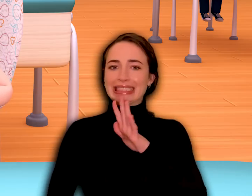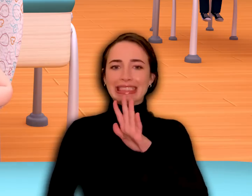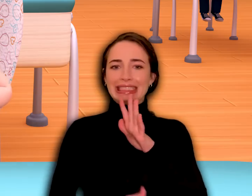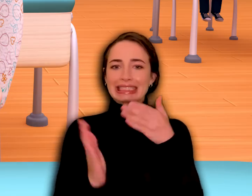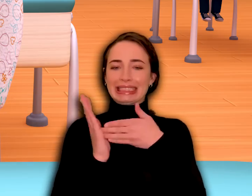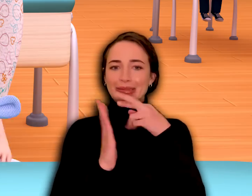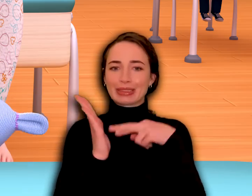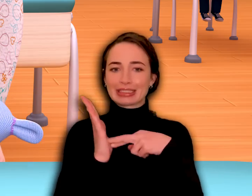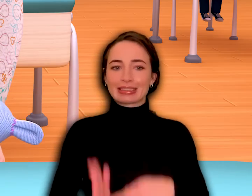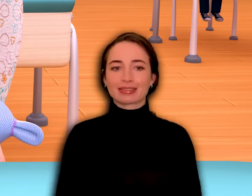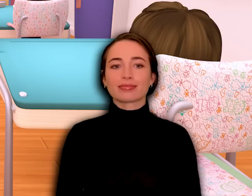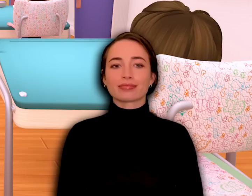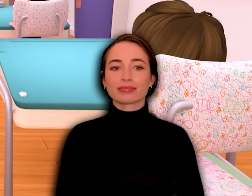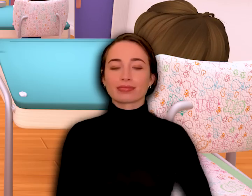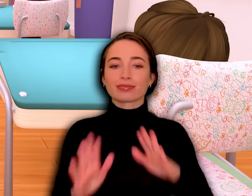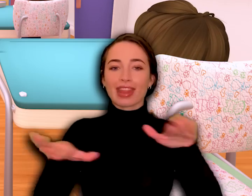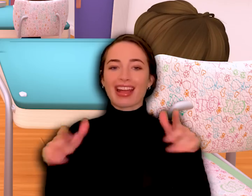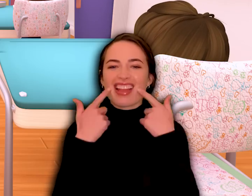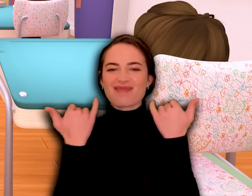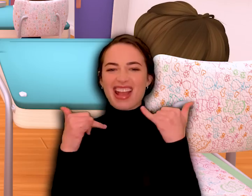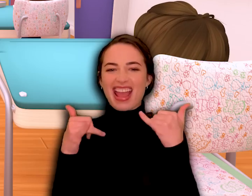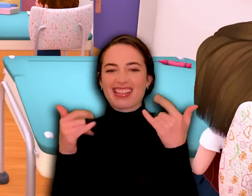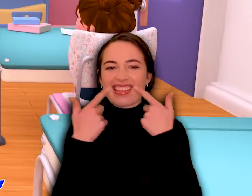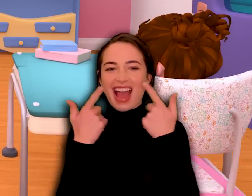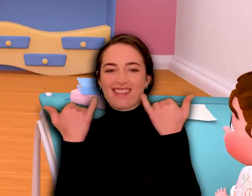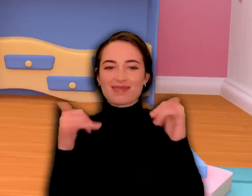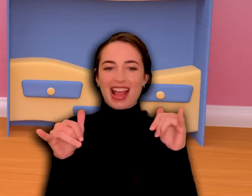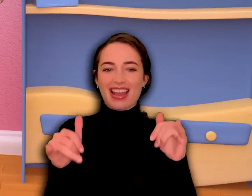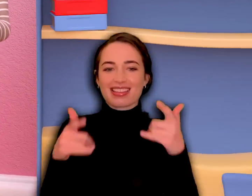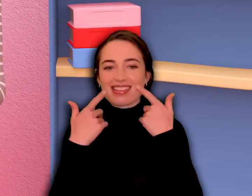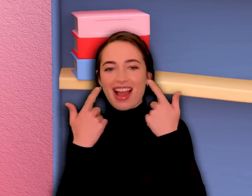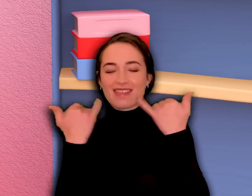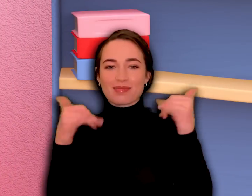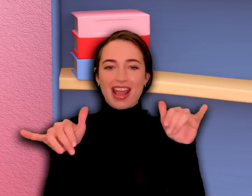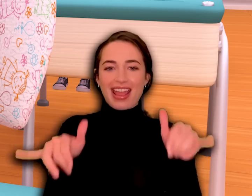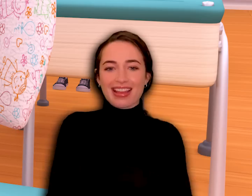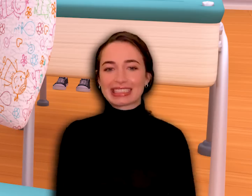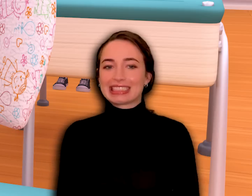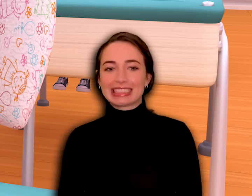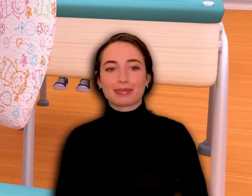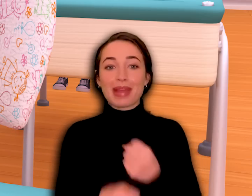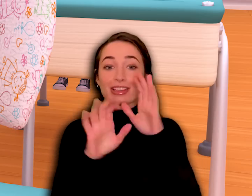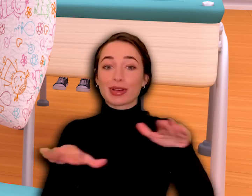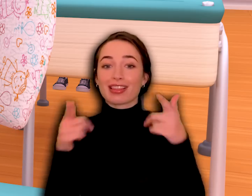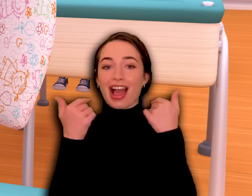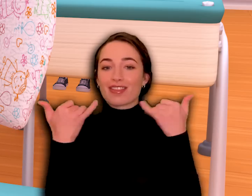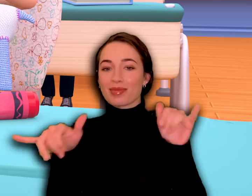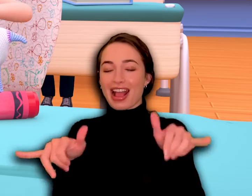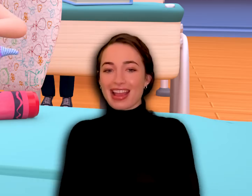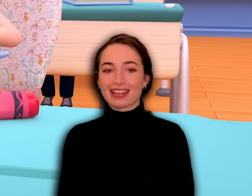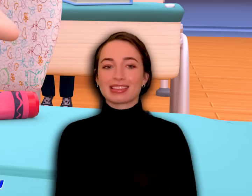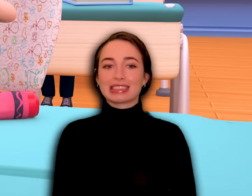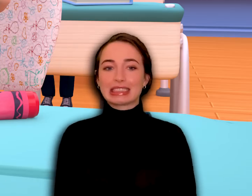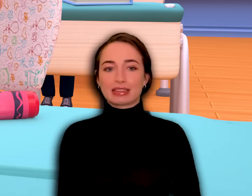which was against the rules it made the children laugh and play laugh and play laugh and play it made the children